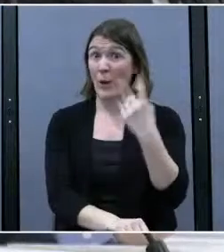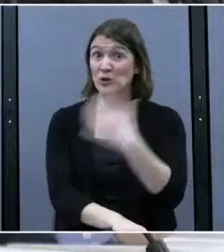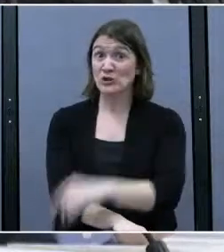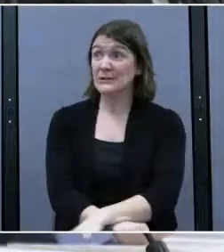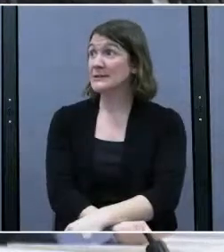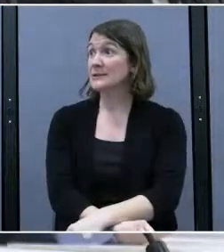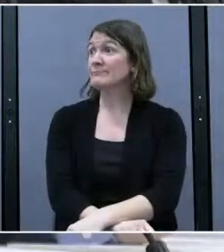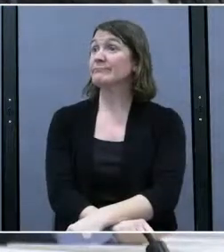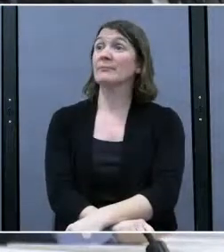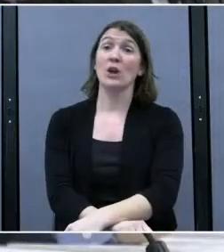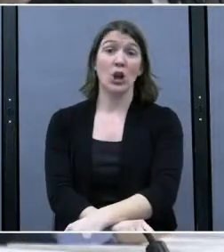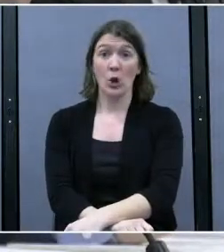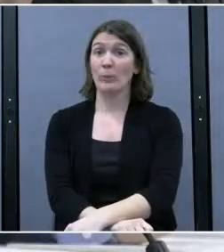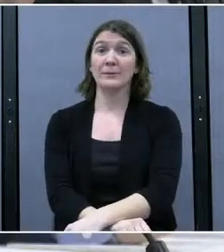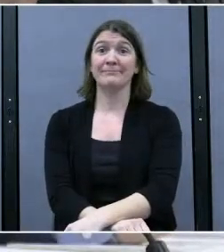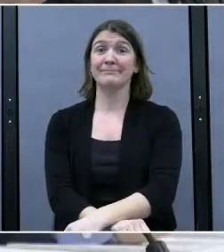that?